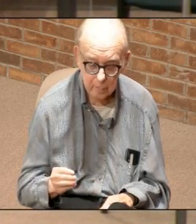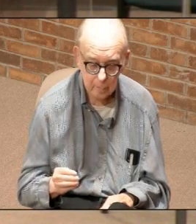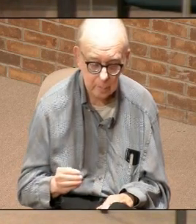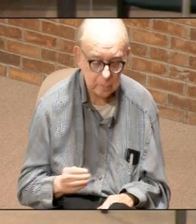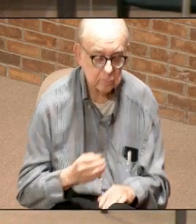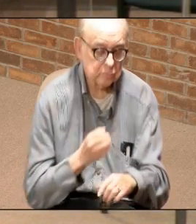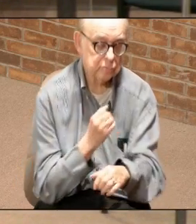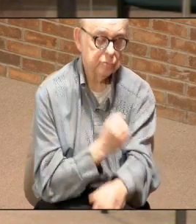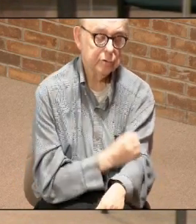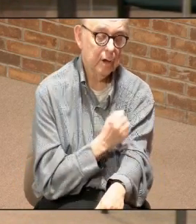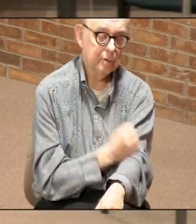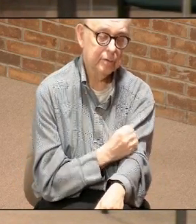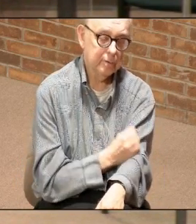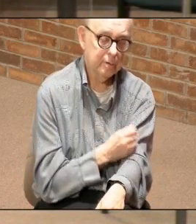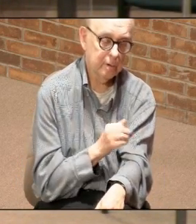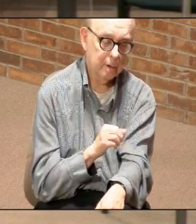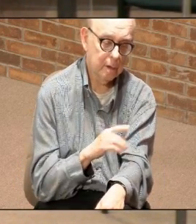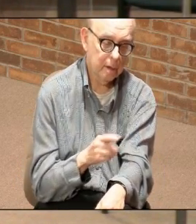Drugs